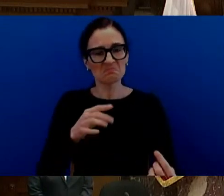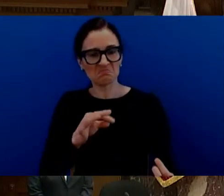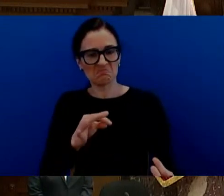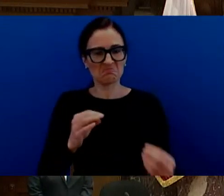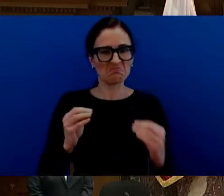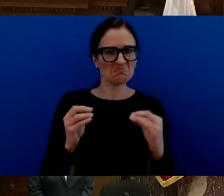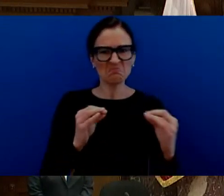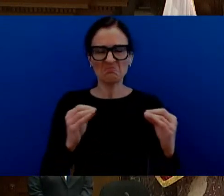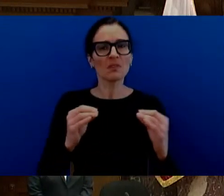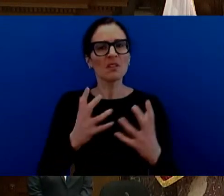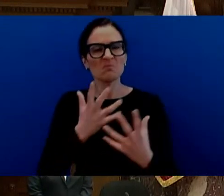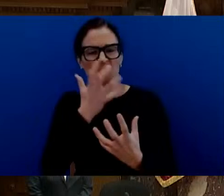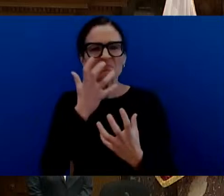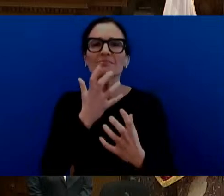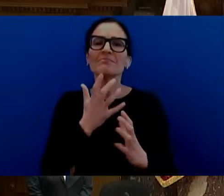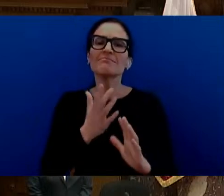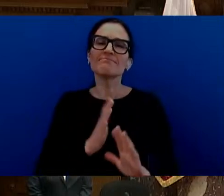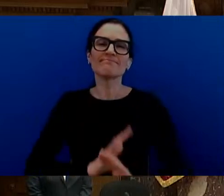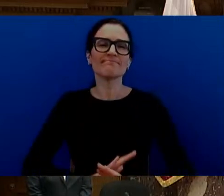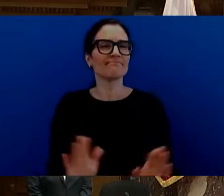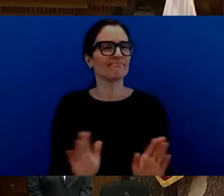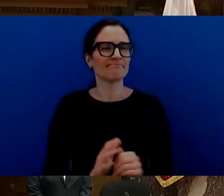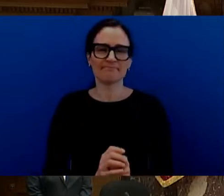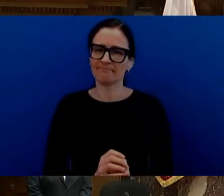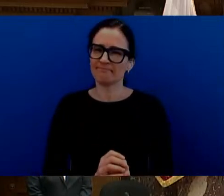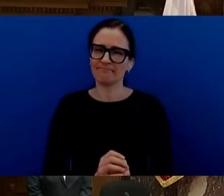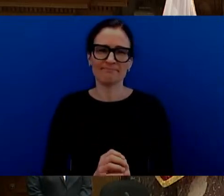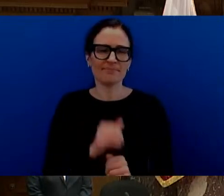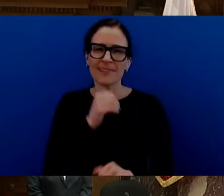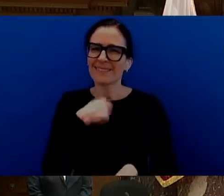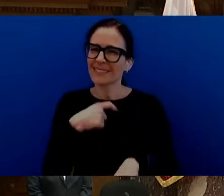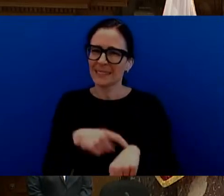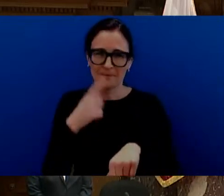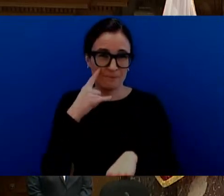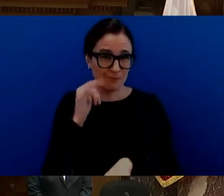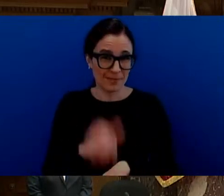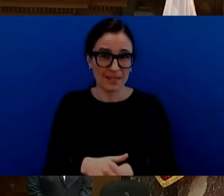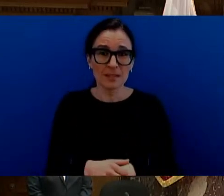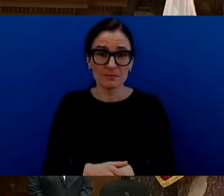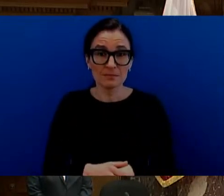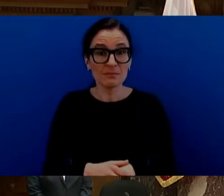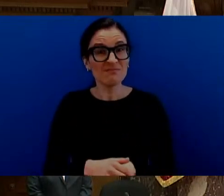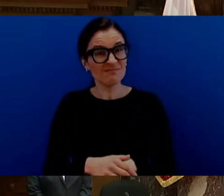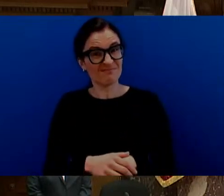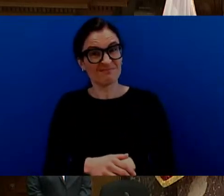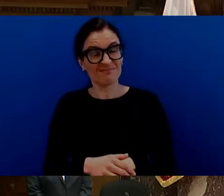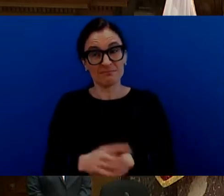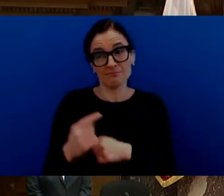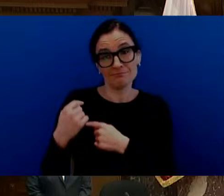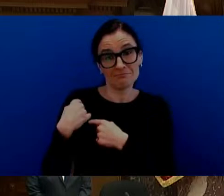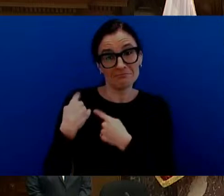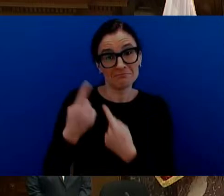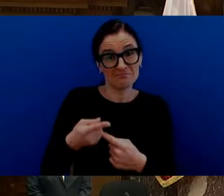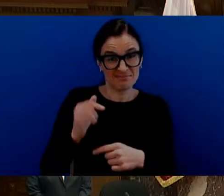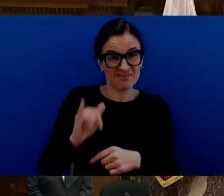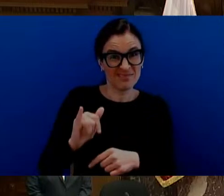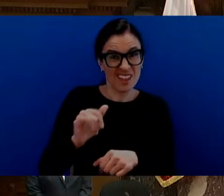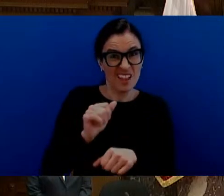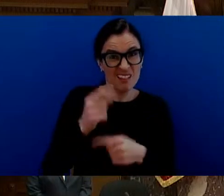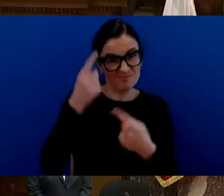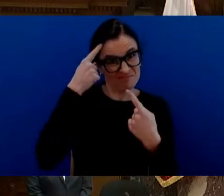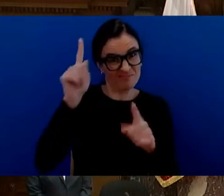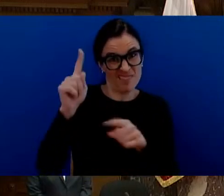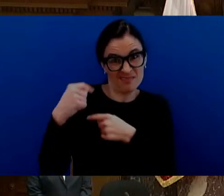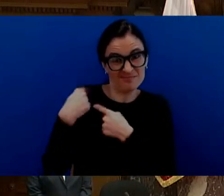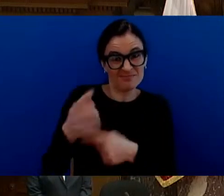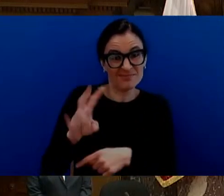me for 70 years. What my father taught me, I swallowed